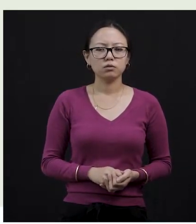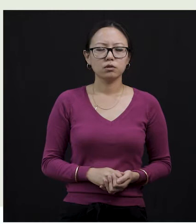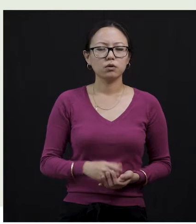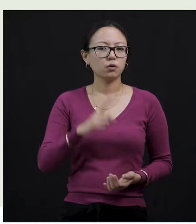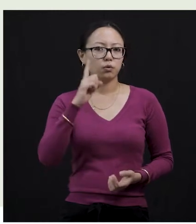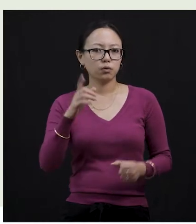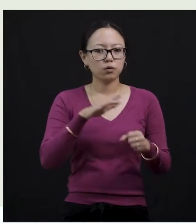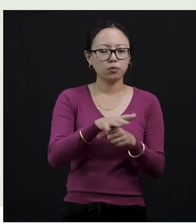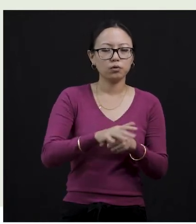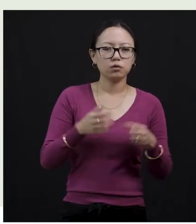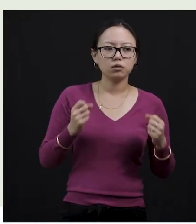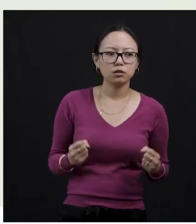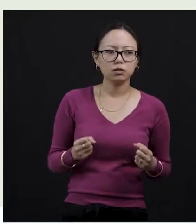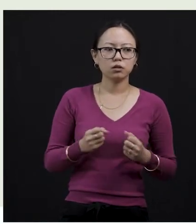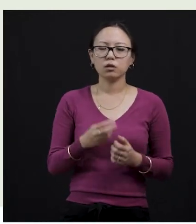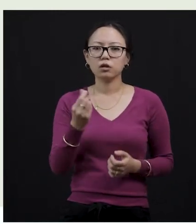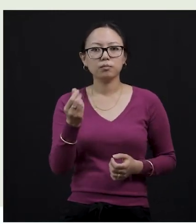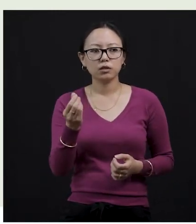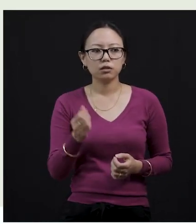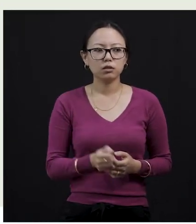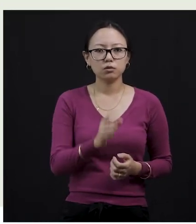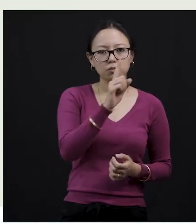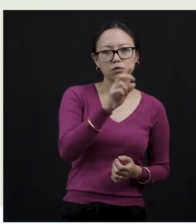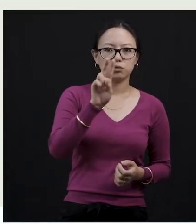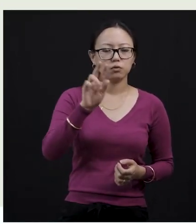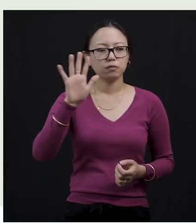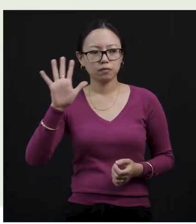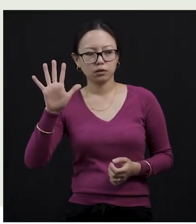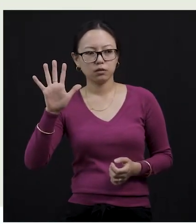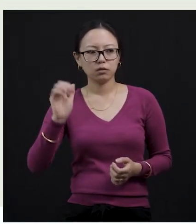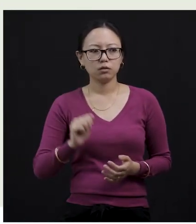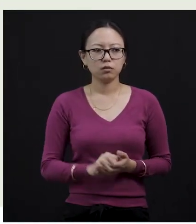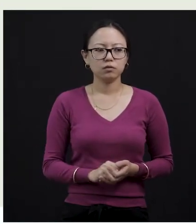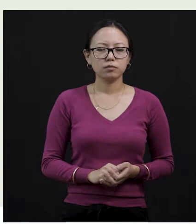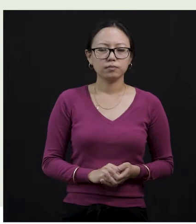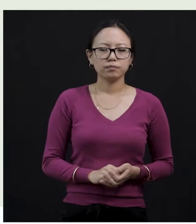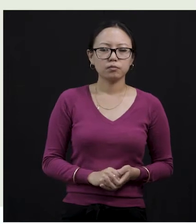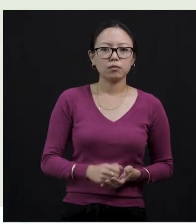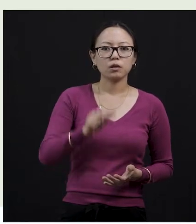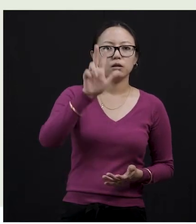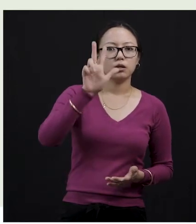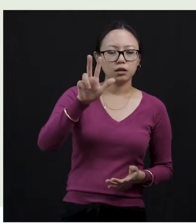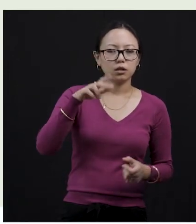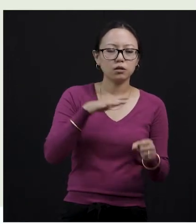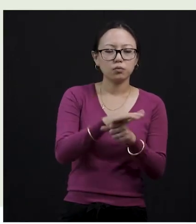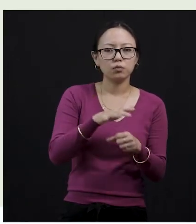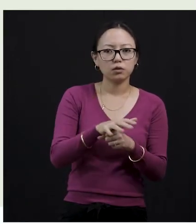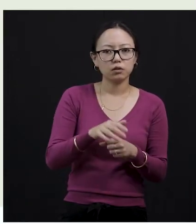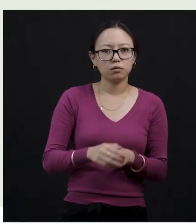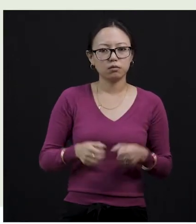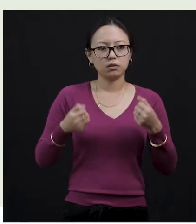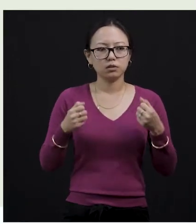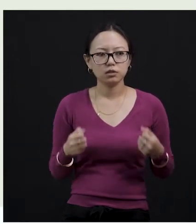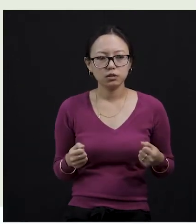is rupees 125. Okay, next we have cost of 8 wooden chairs.